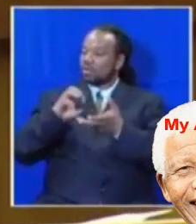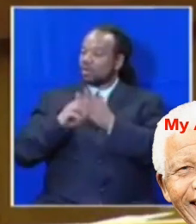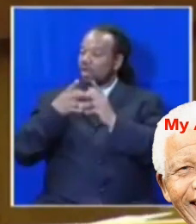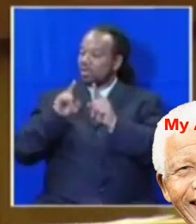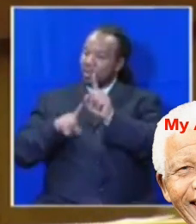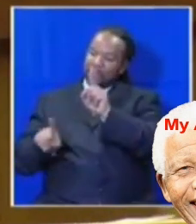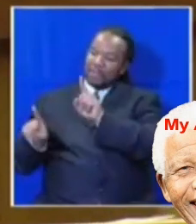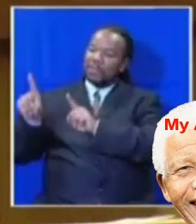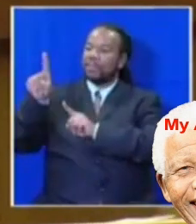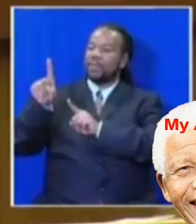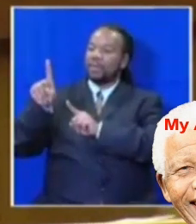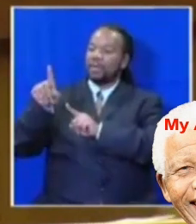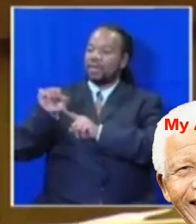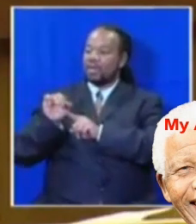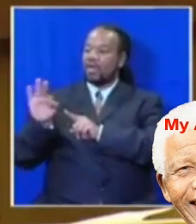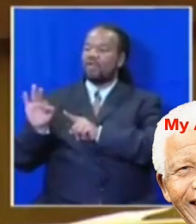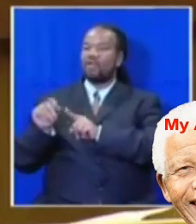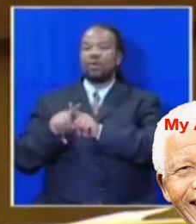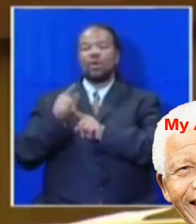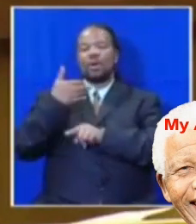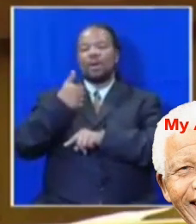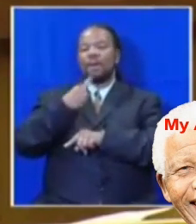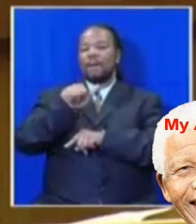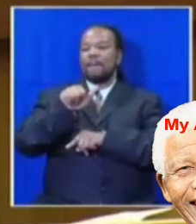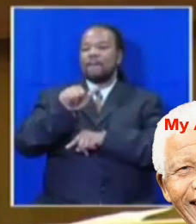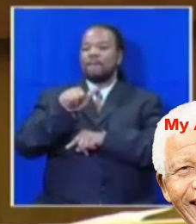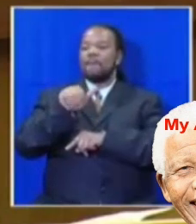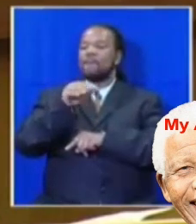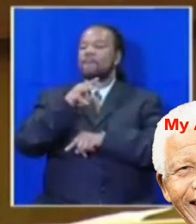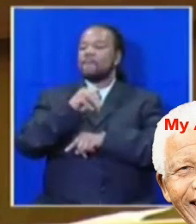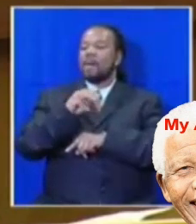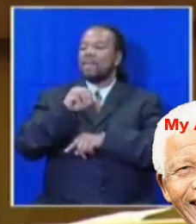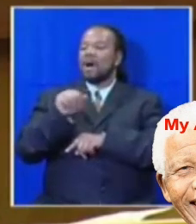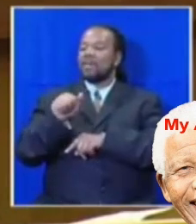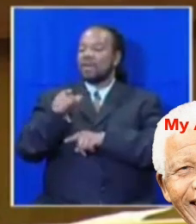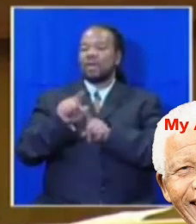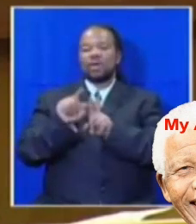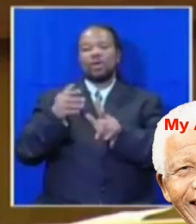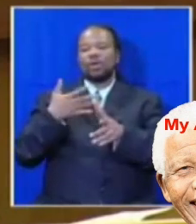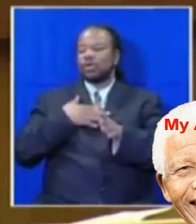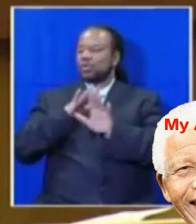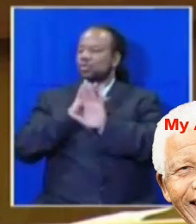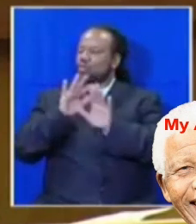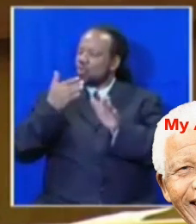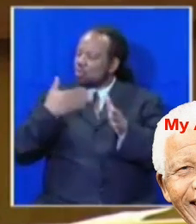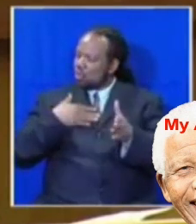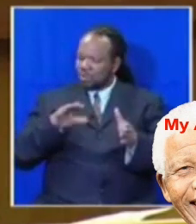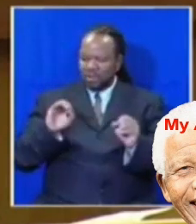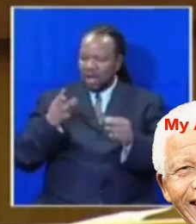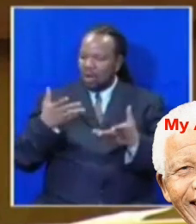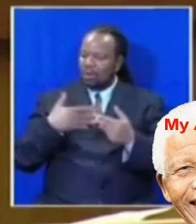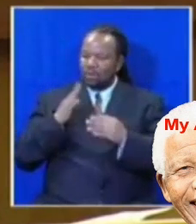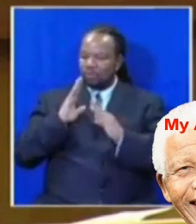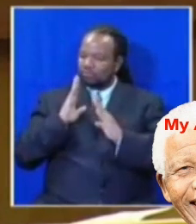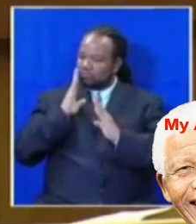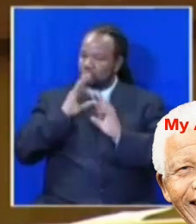Honorable Maimane, you have moved away from informed and decent plurality of debate